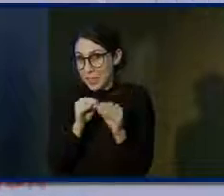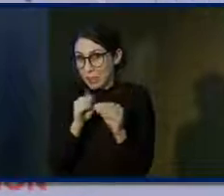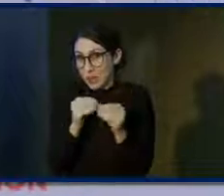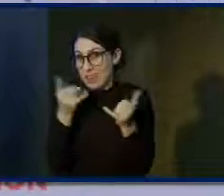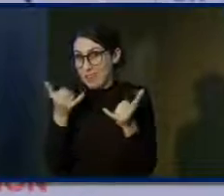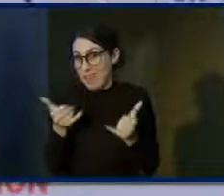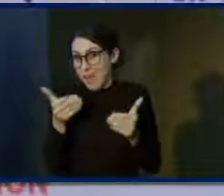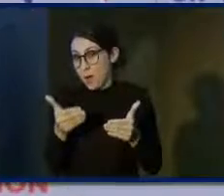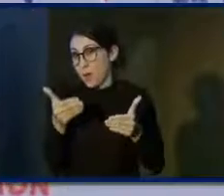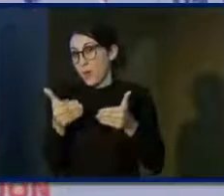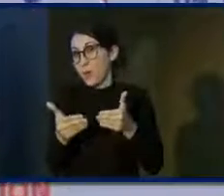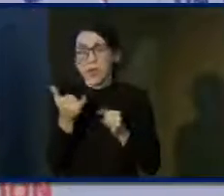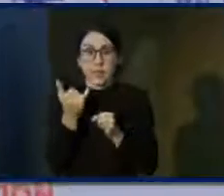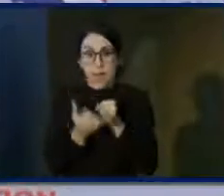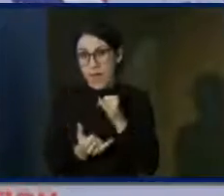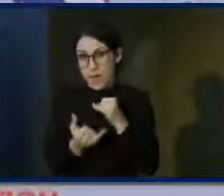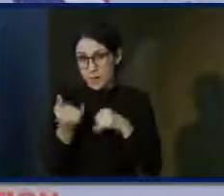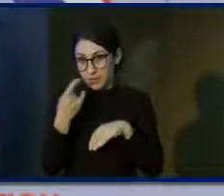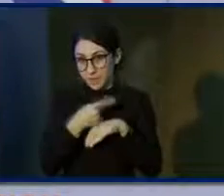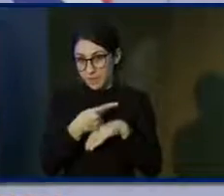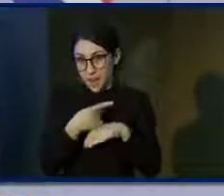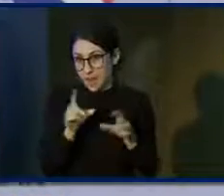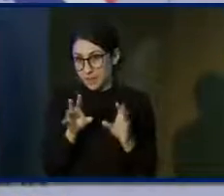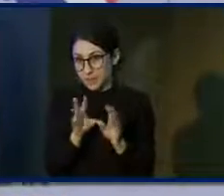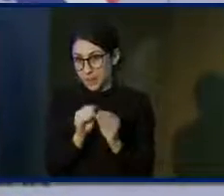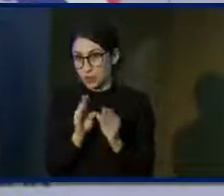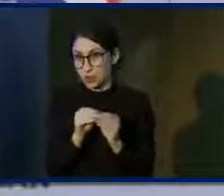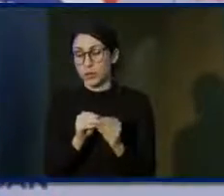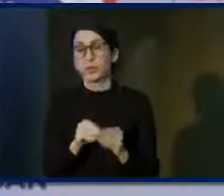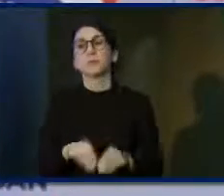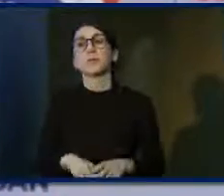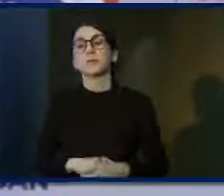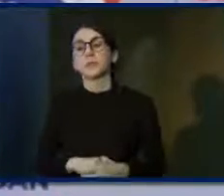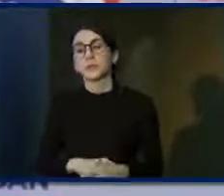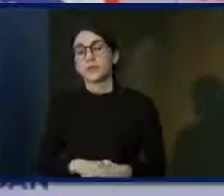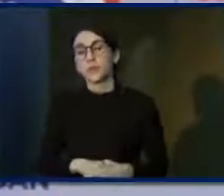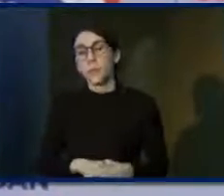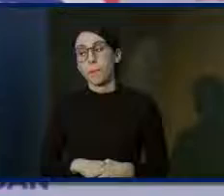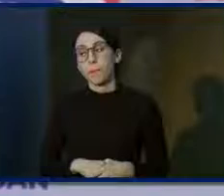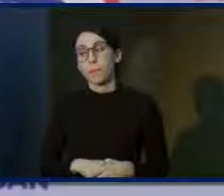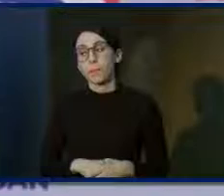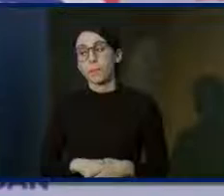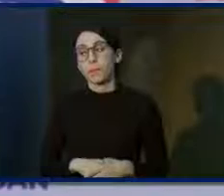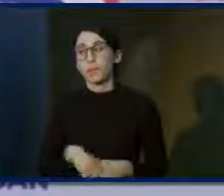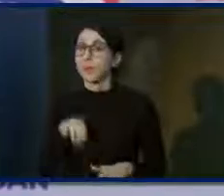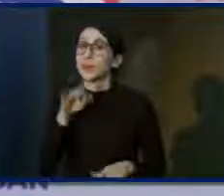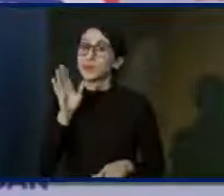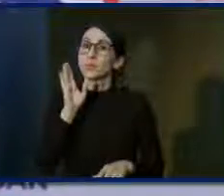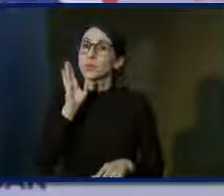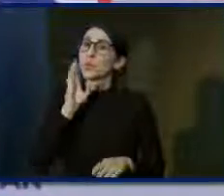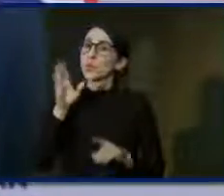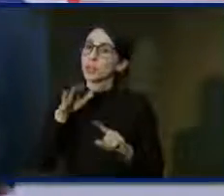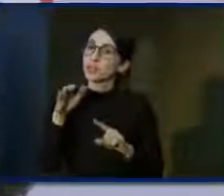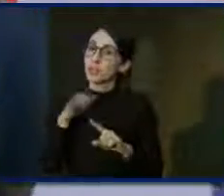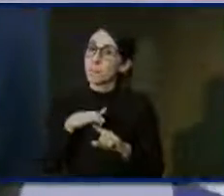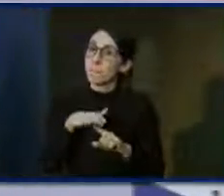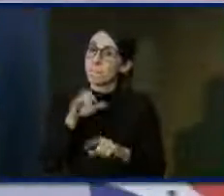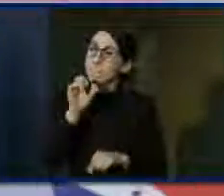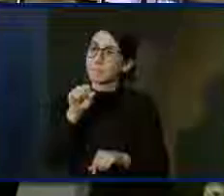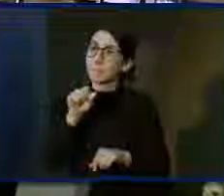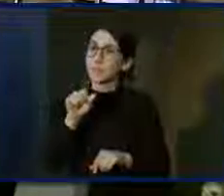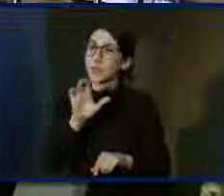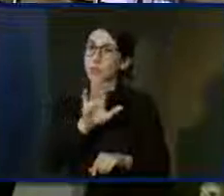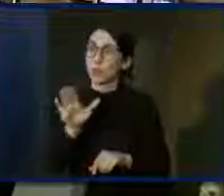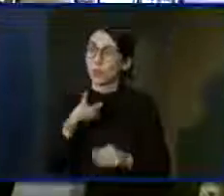one for today. And it is going to be out of this world, what you guys are going to talk